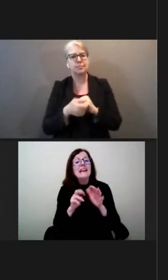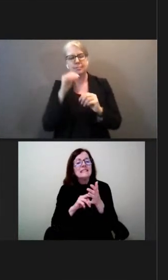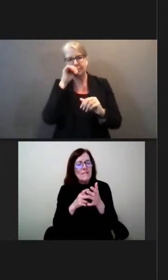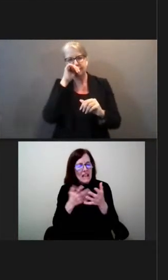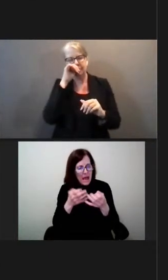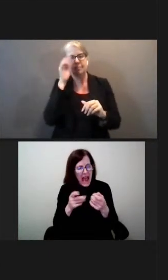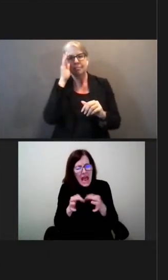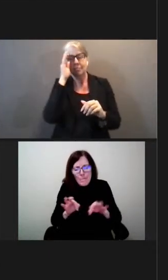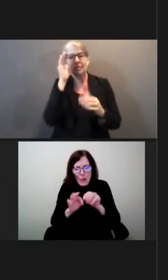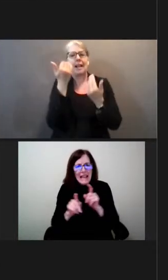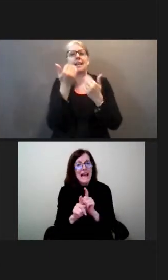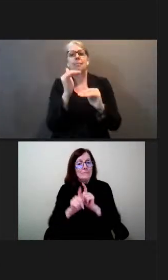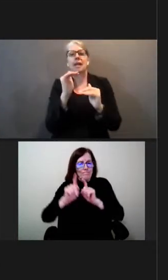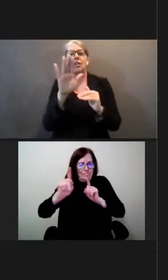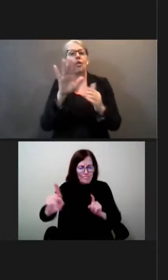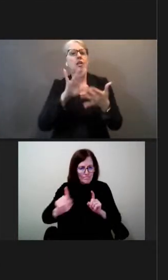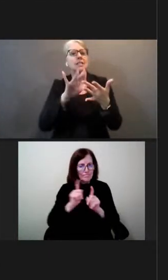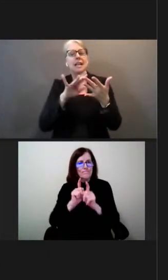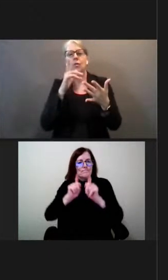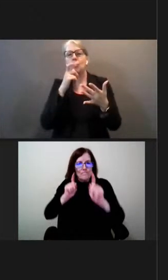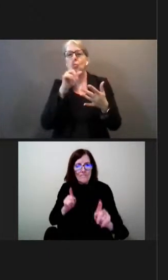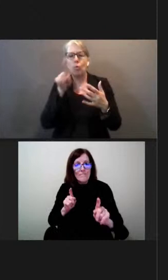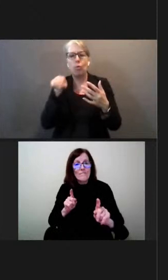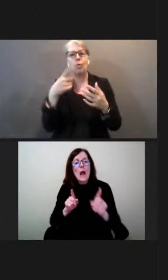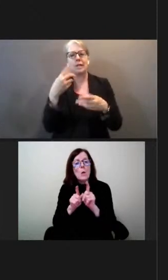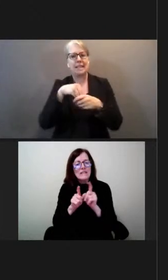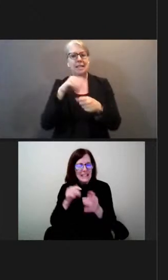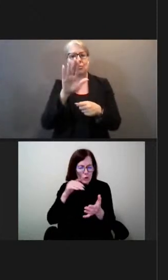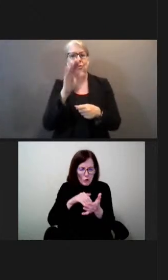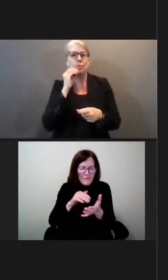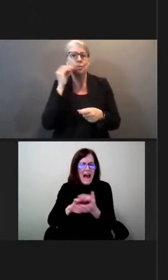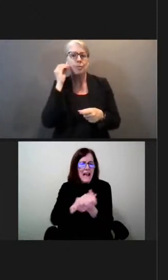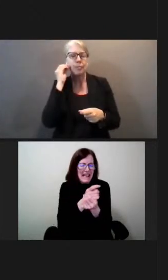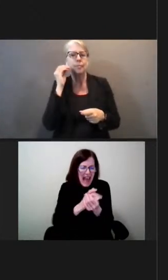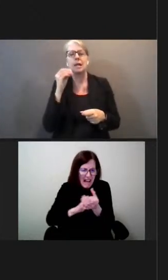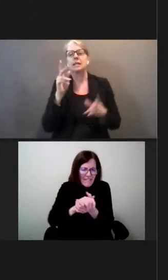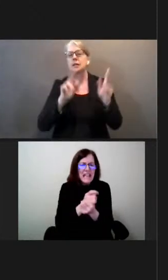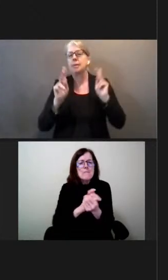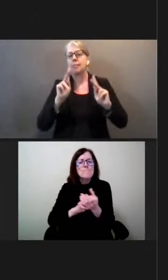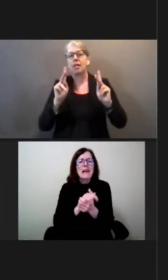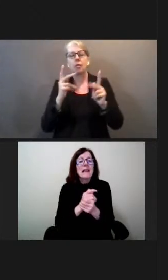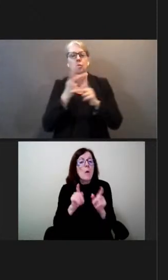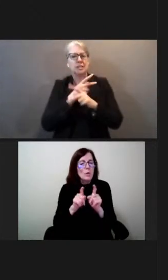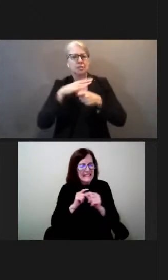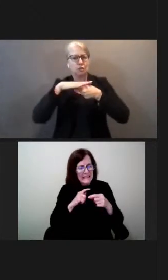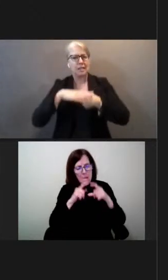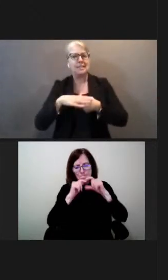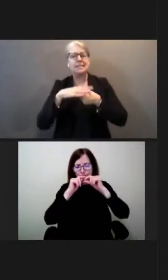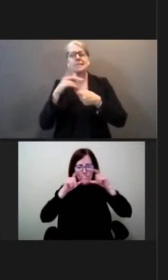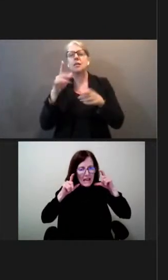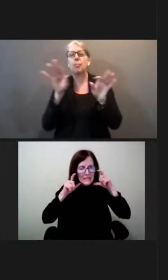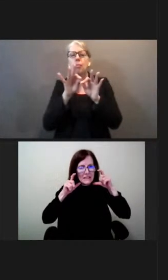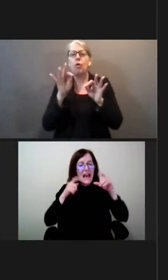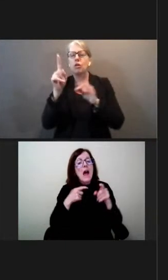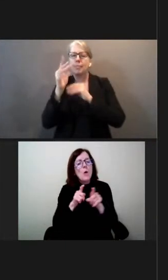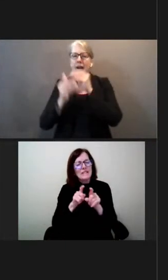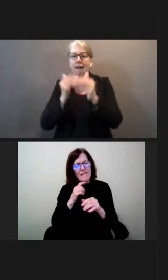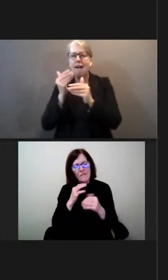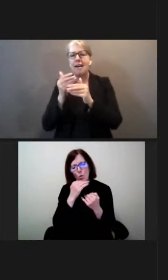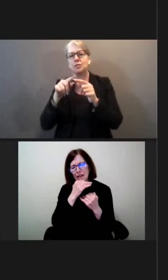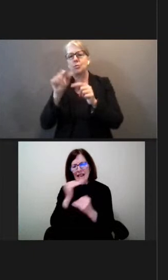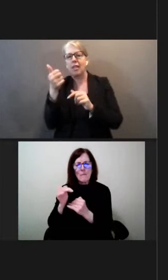Limit your contact to only those inside your household. People are stressed. Be kind and to yourself and